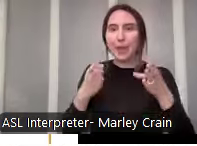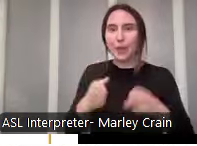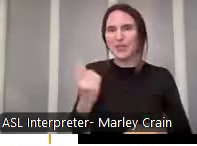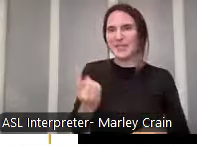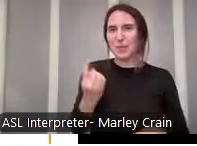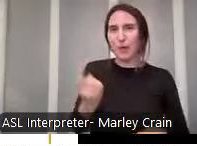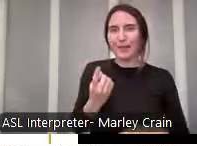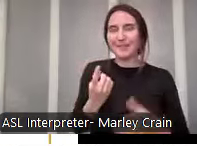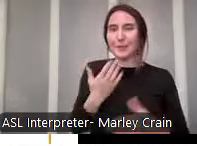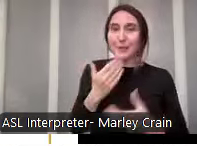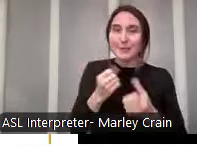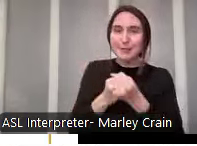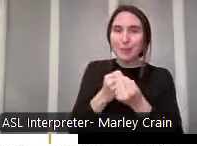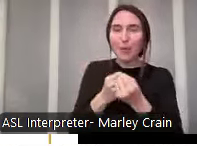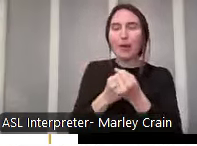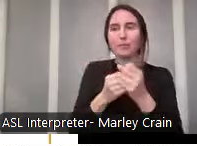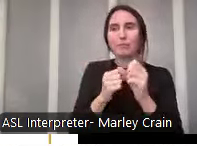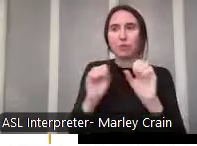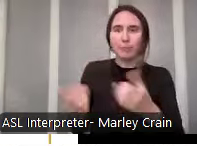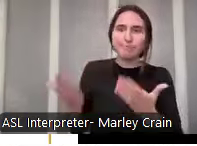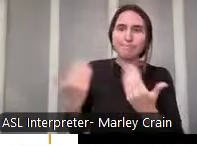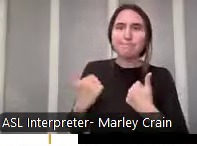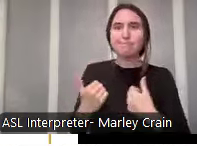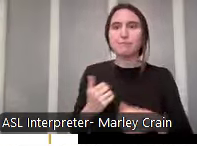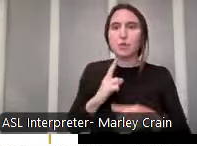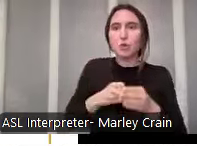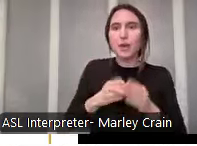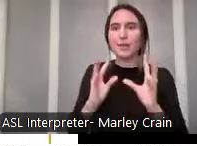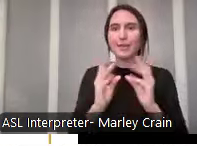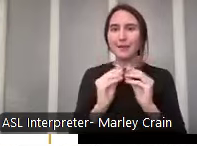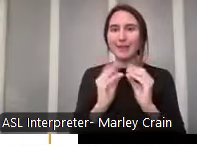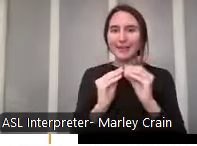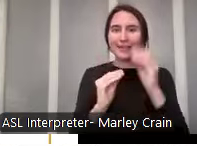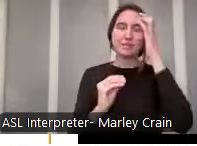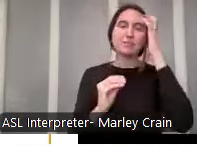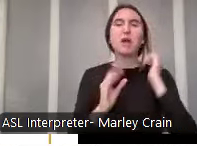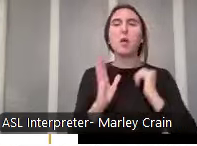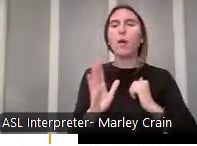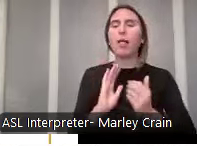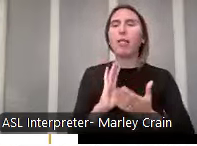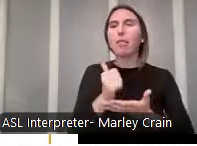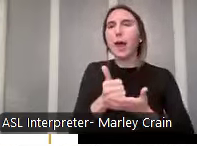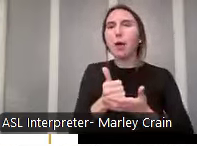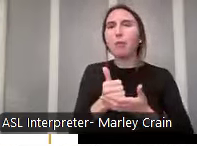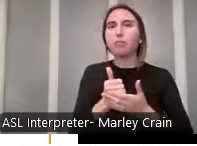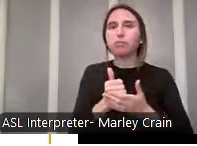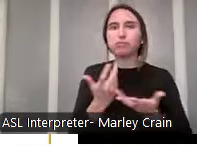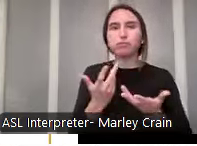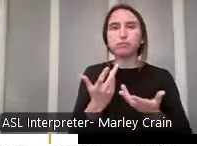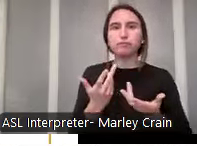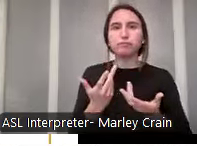support your request for different services, whether it's more services or less